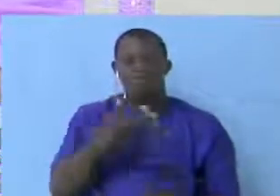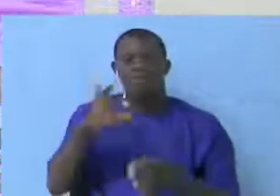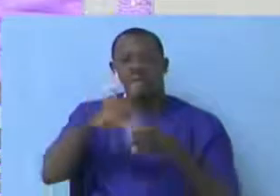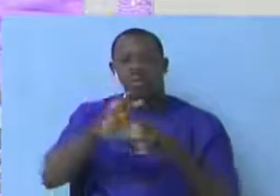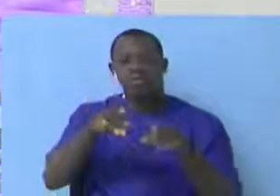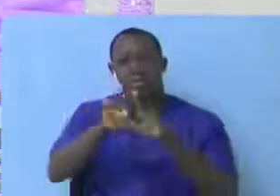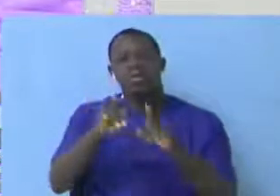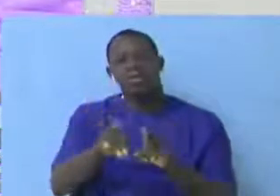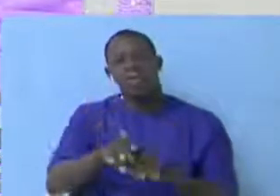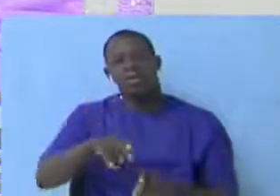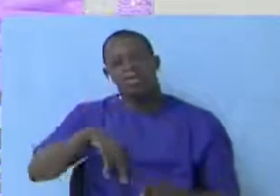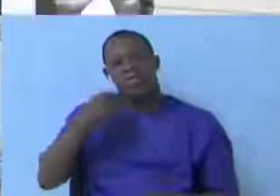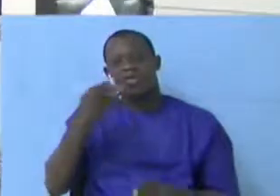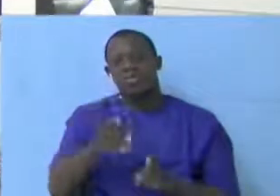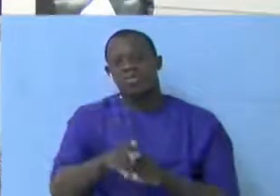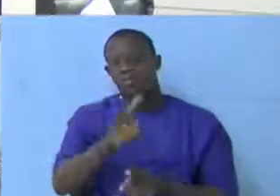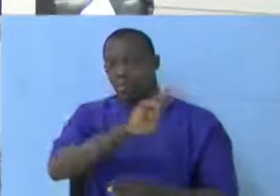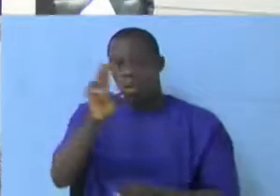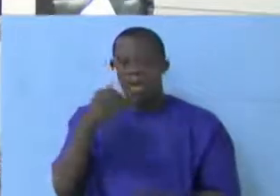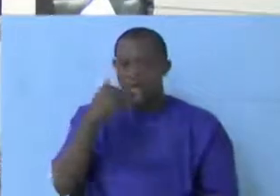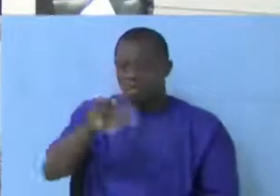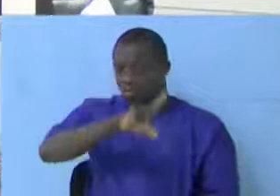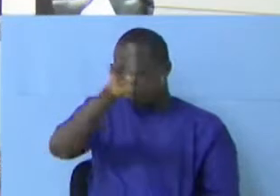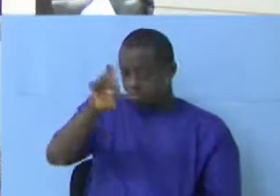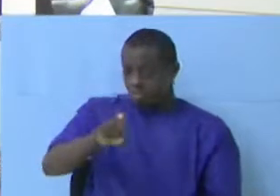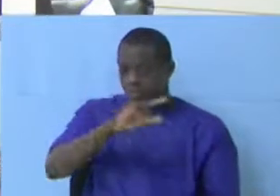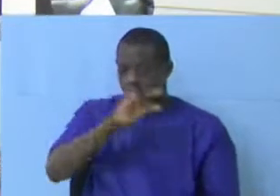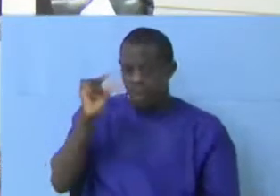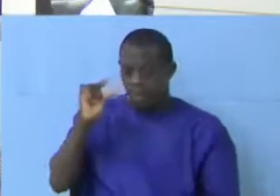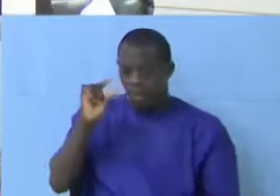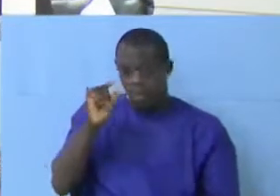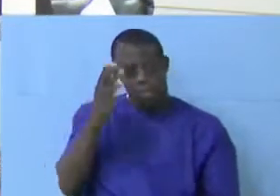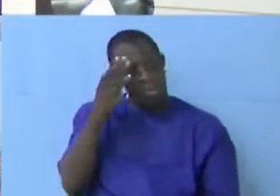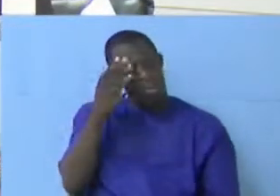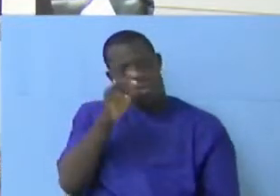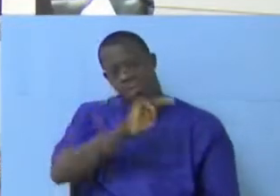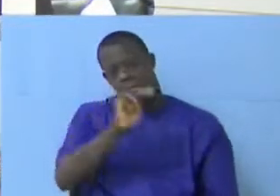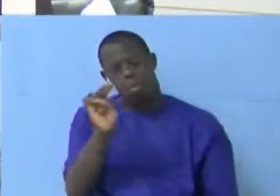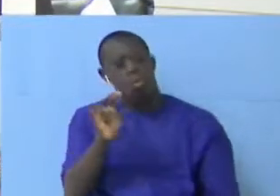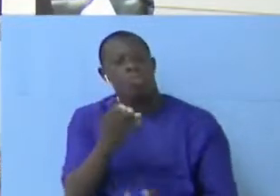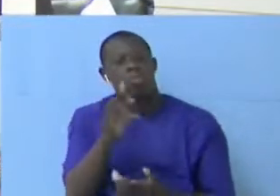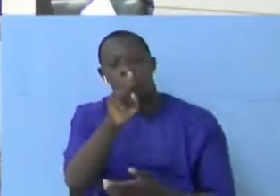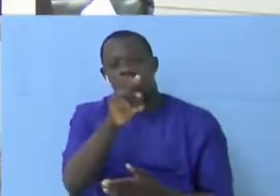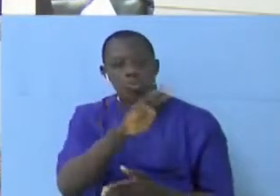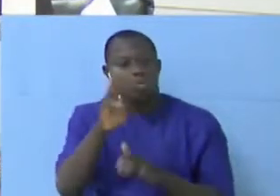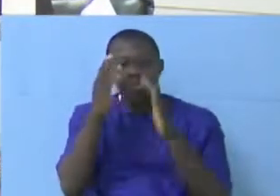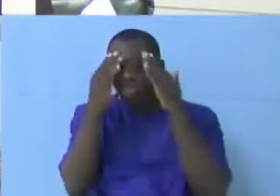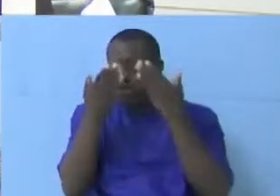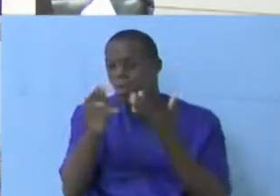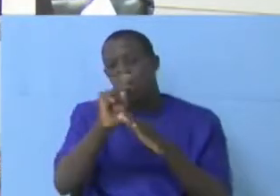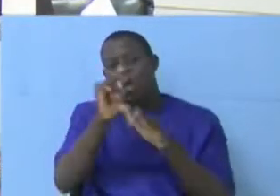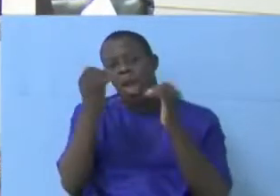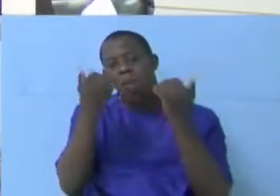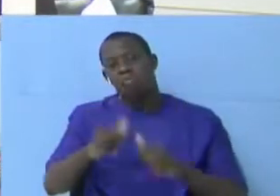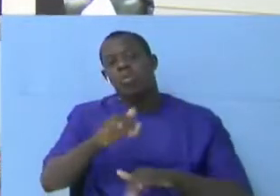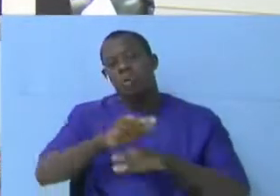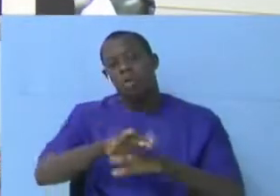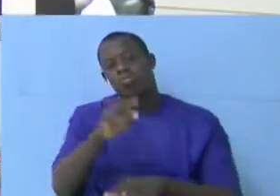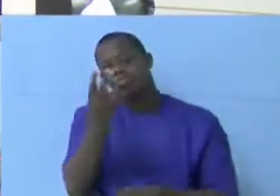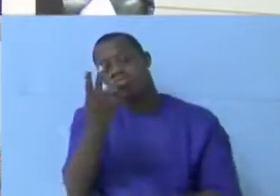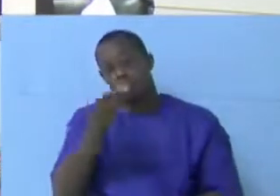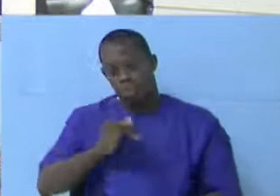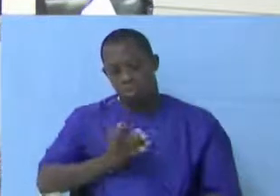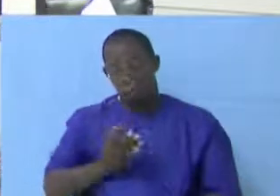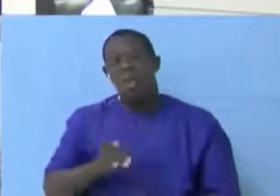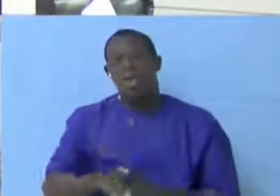when you didn't ask her name? No. And you don't know what happened to these 2 women? I